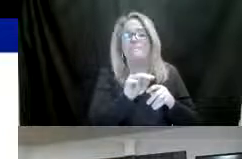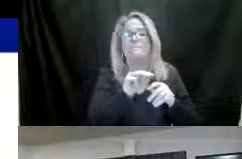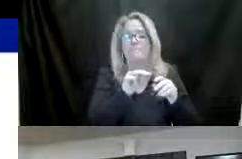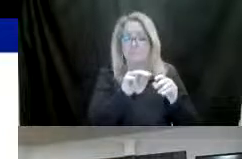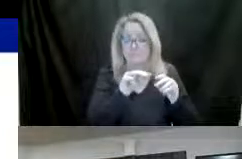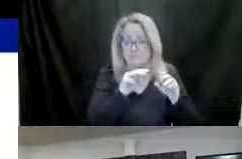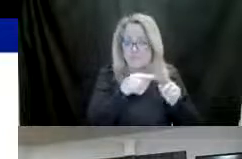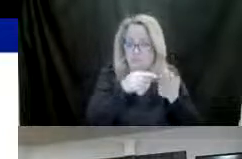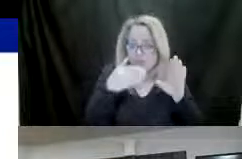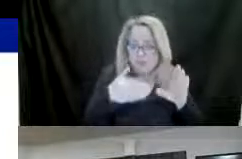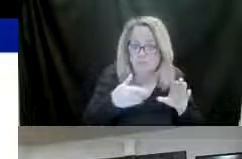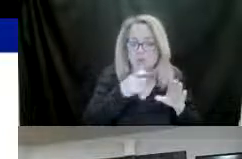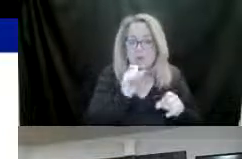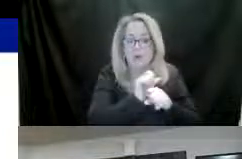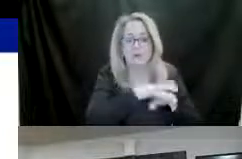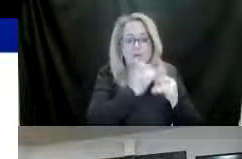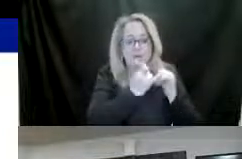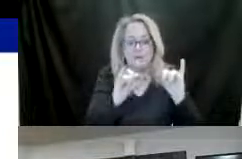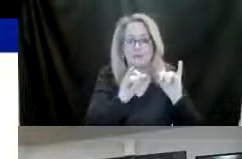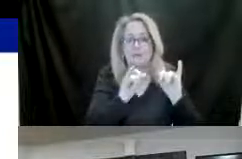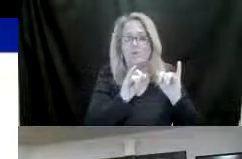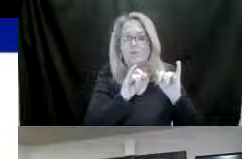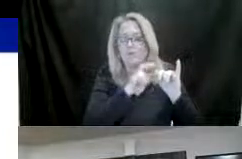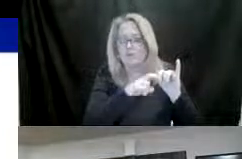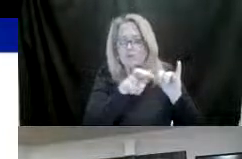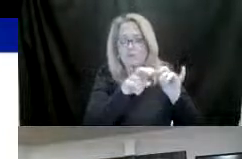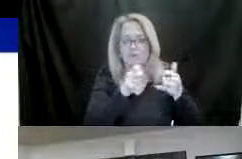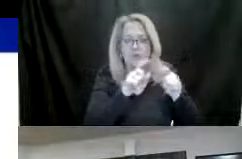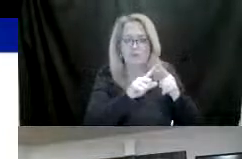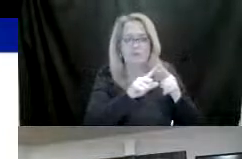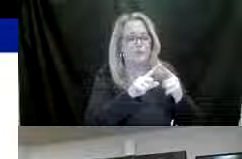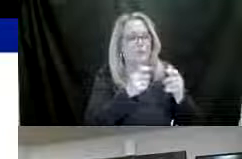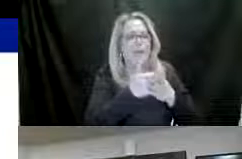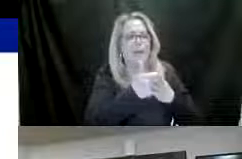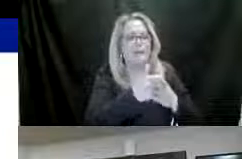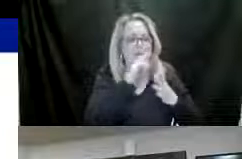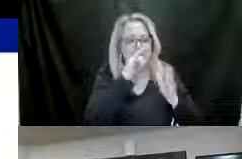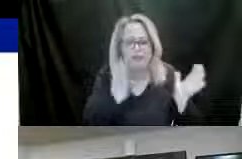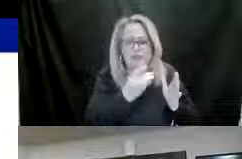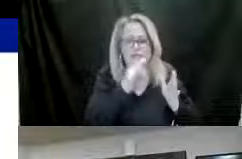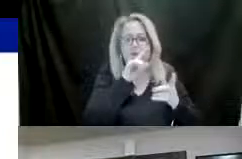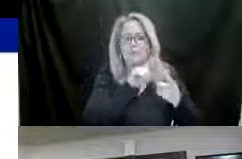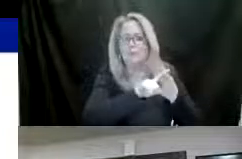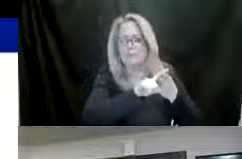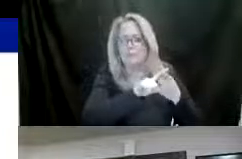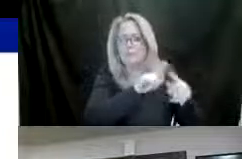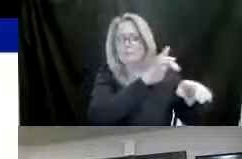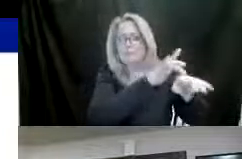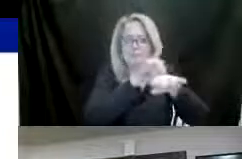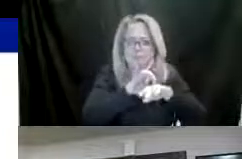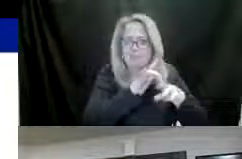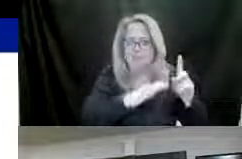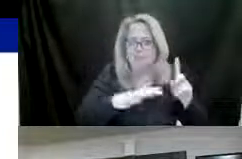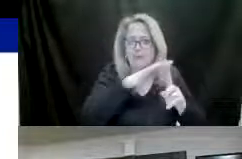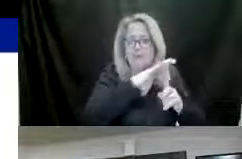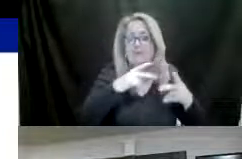who are working on kind of independent travel, helping kids to reach out to the environment. Physical therapists certainly are interested in